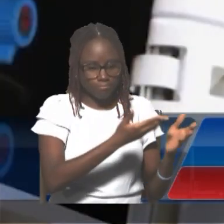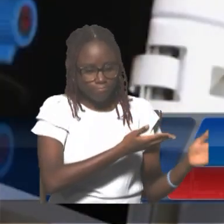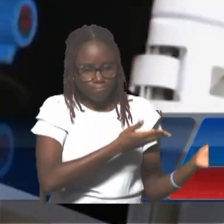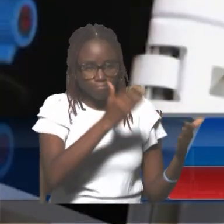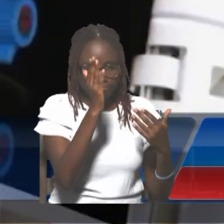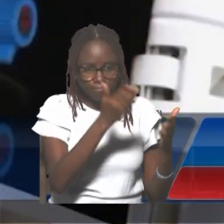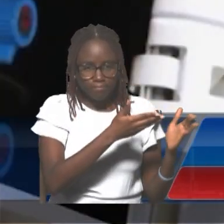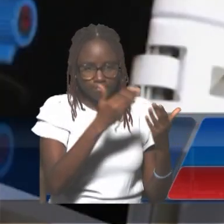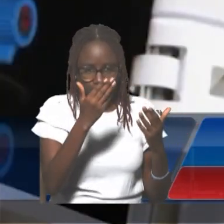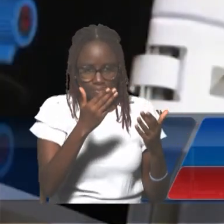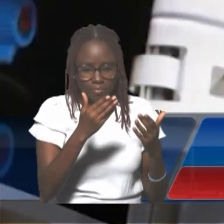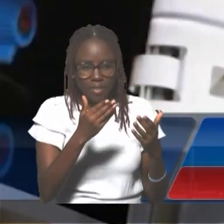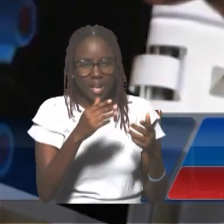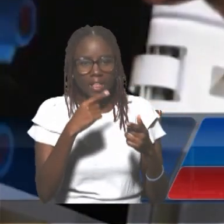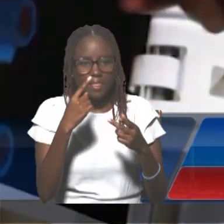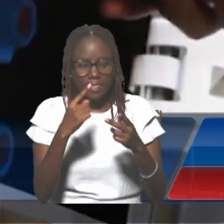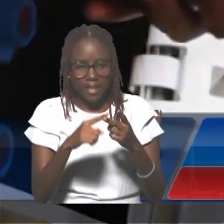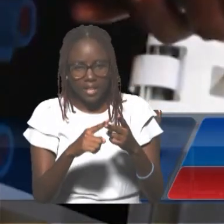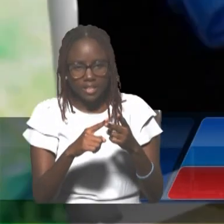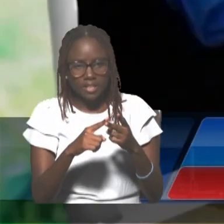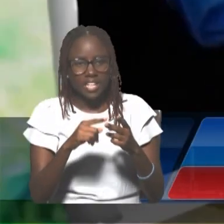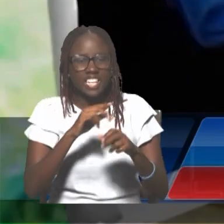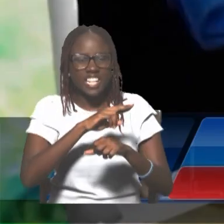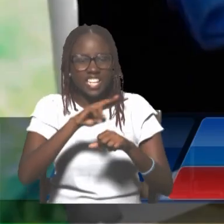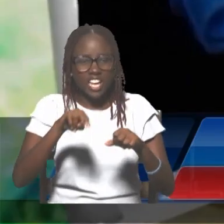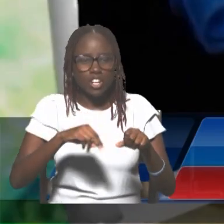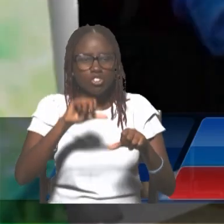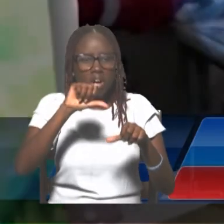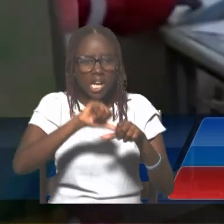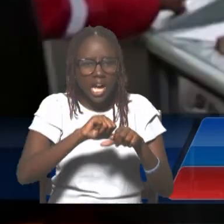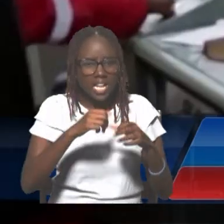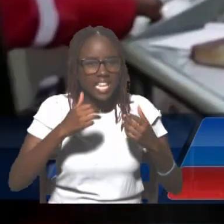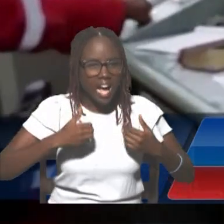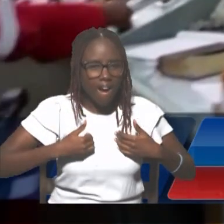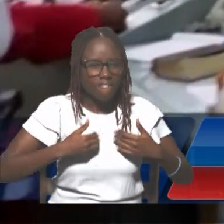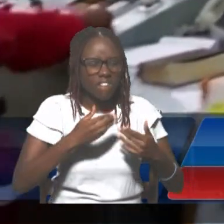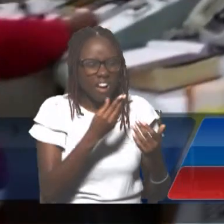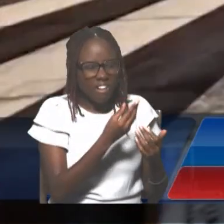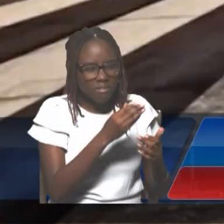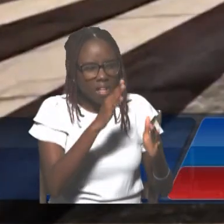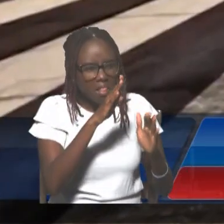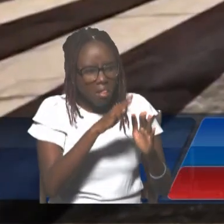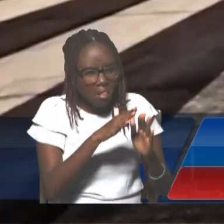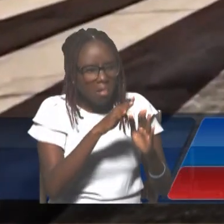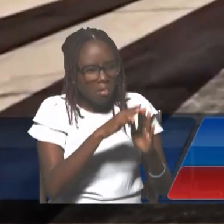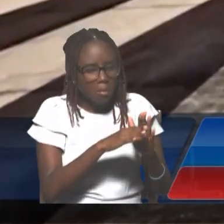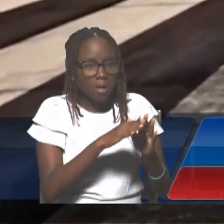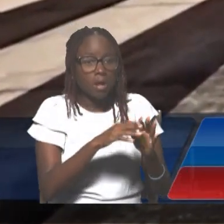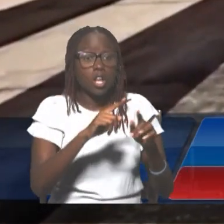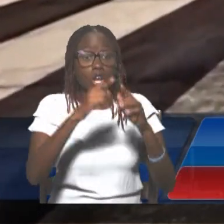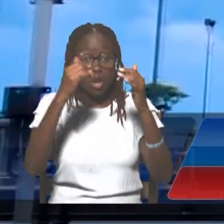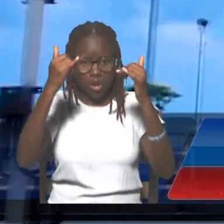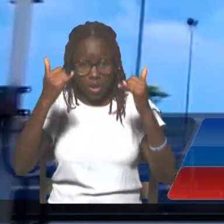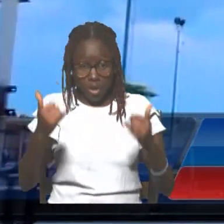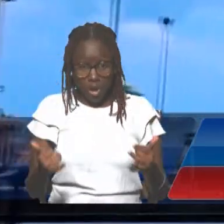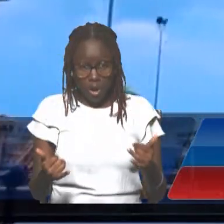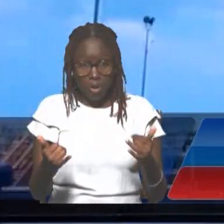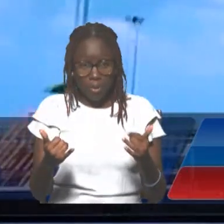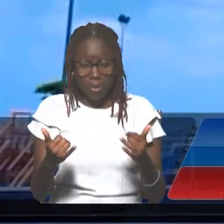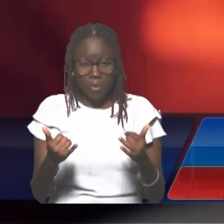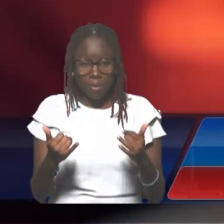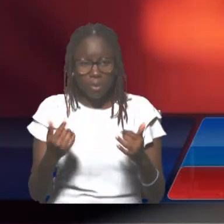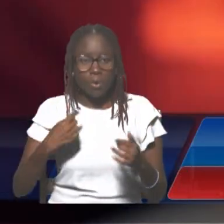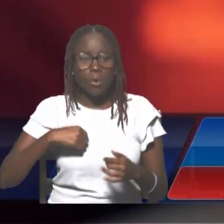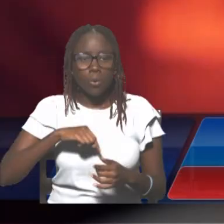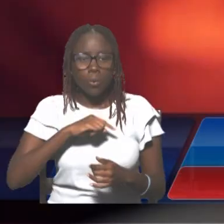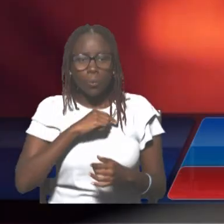in terms of the decline in the availability of natural gas. We are really in economic space at a point such as E, but we really should